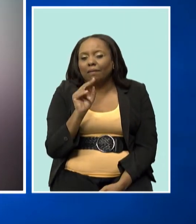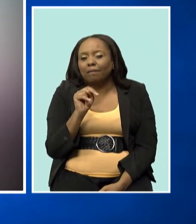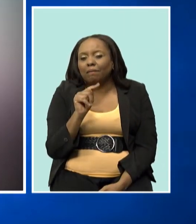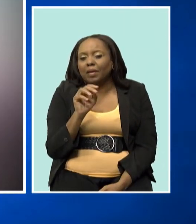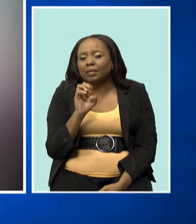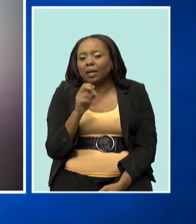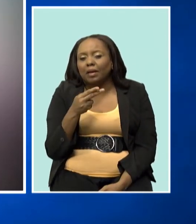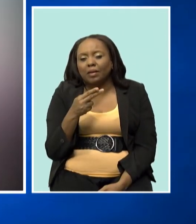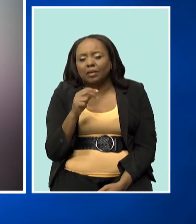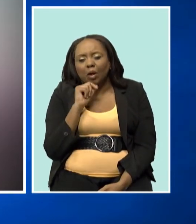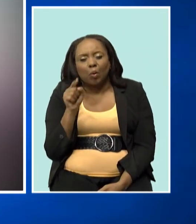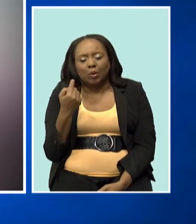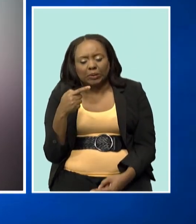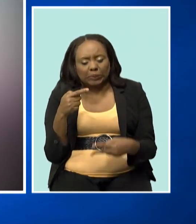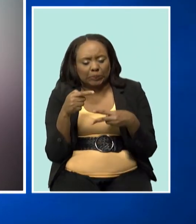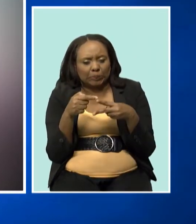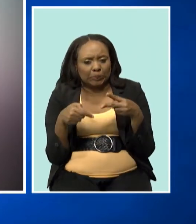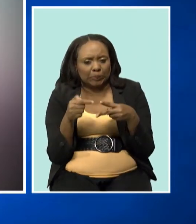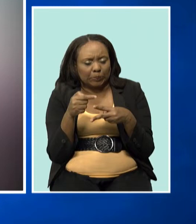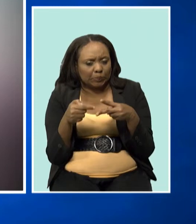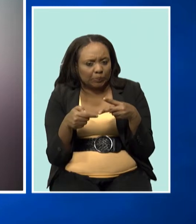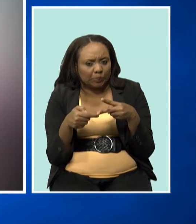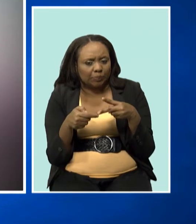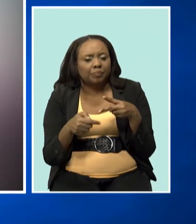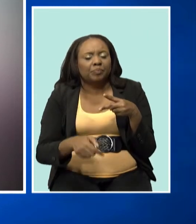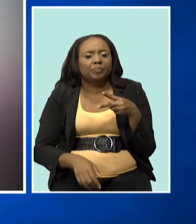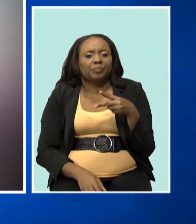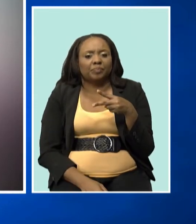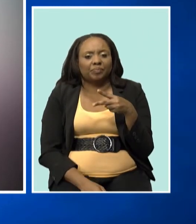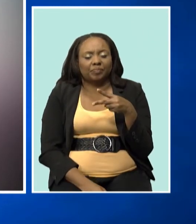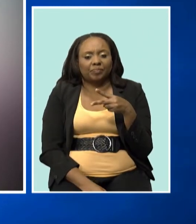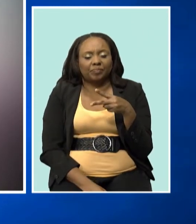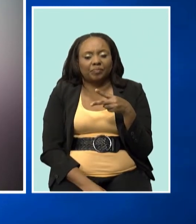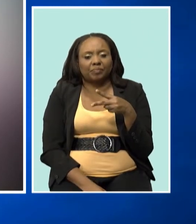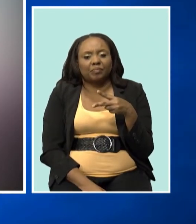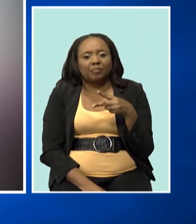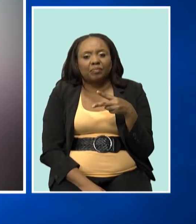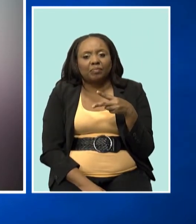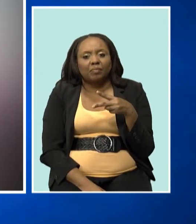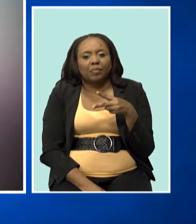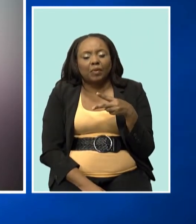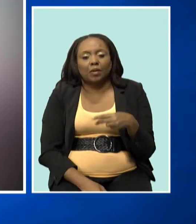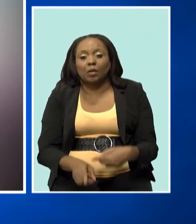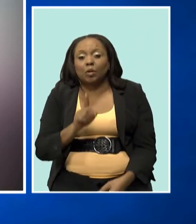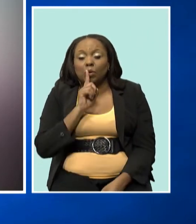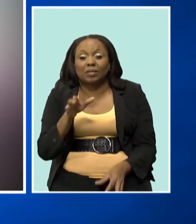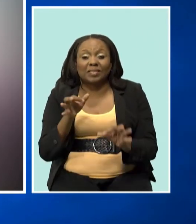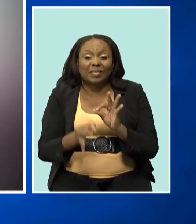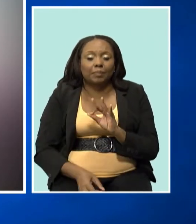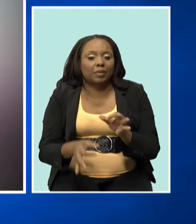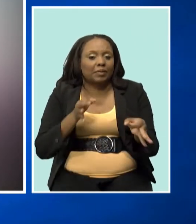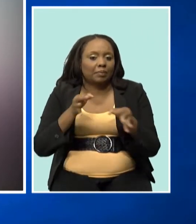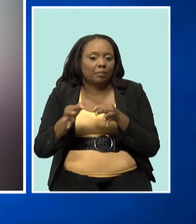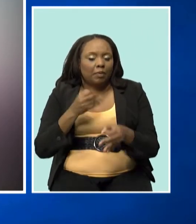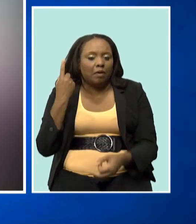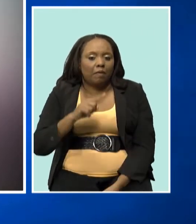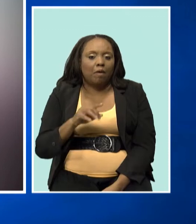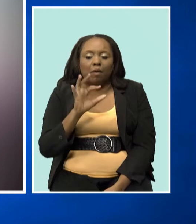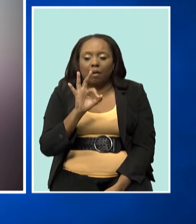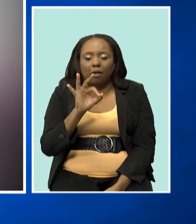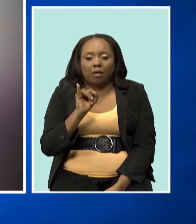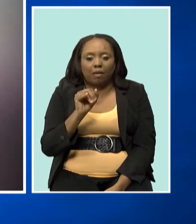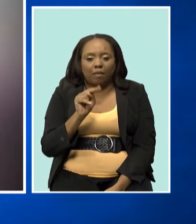to have a new protocol to be signed on May the 1st. That commitment is